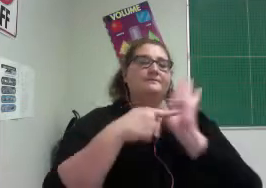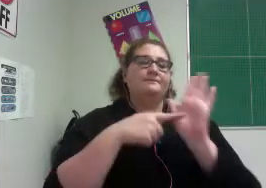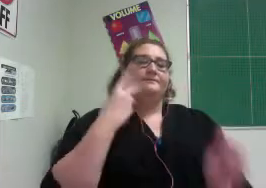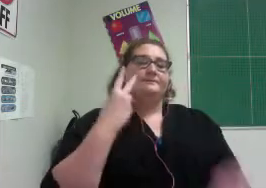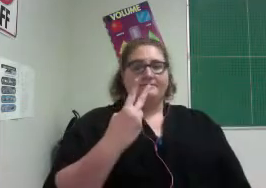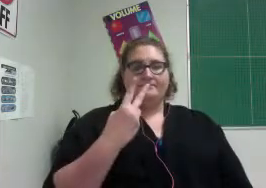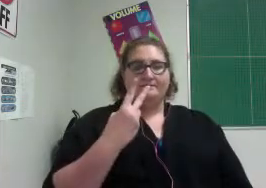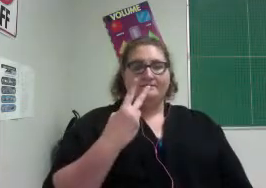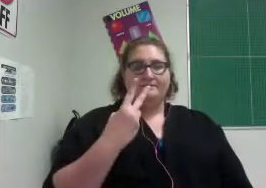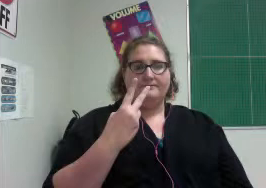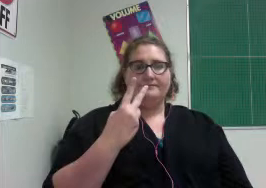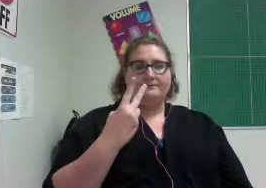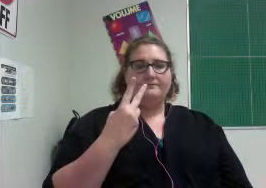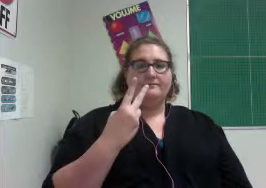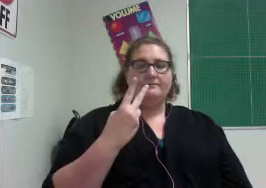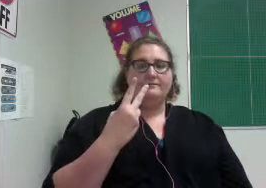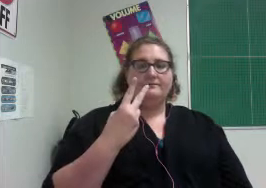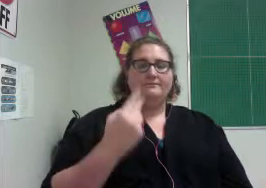Example 2.